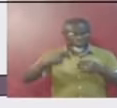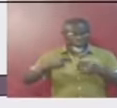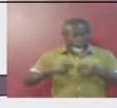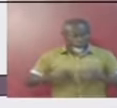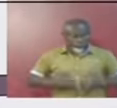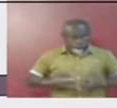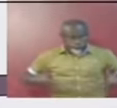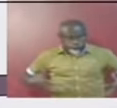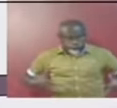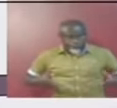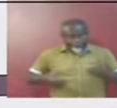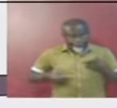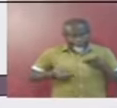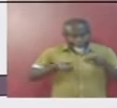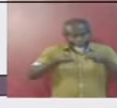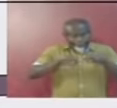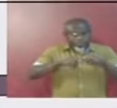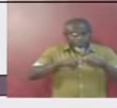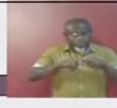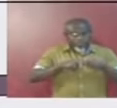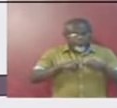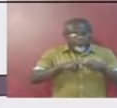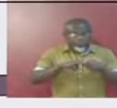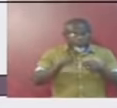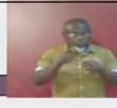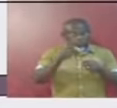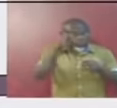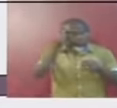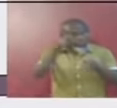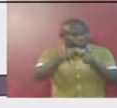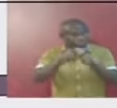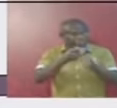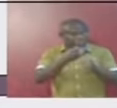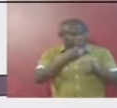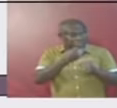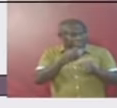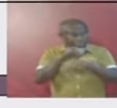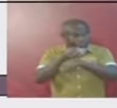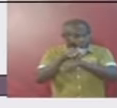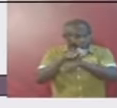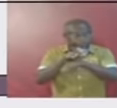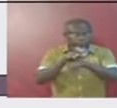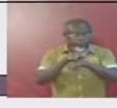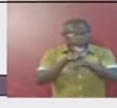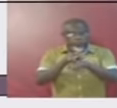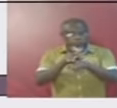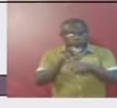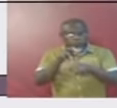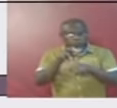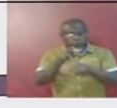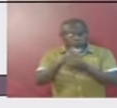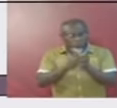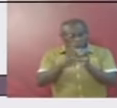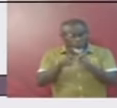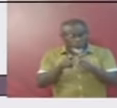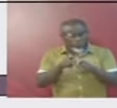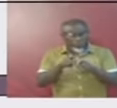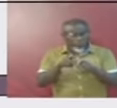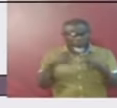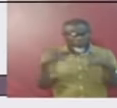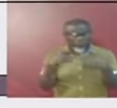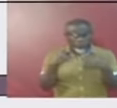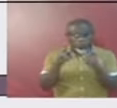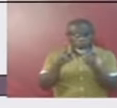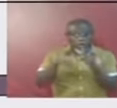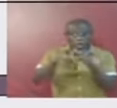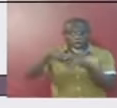is prevention. We've been speaking about the value of exercise, but persons were rightfully afraid of actually venturing outside at that point,